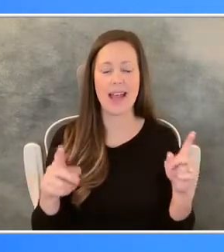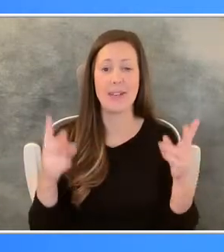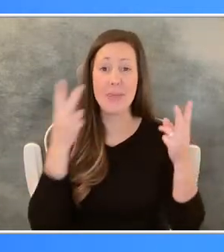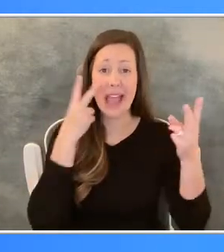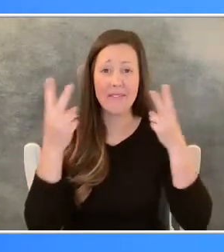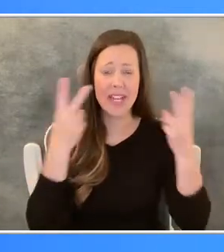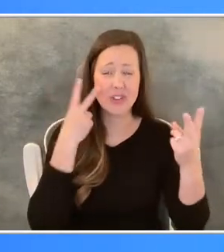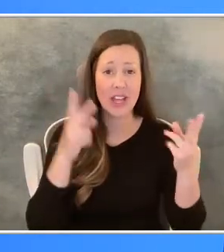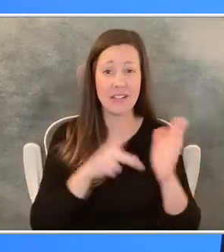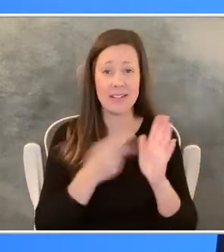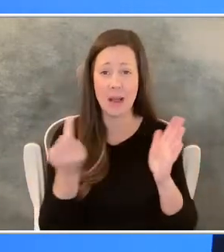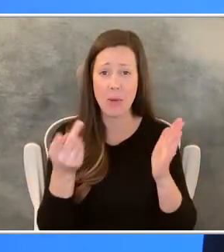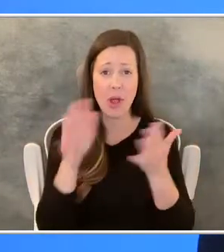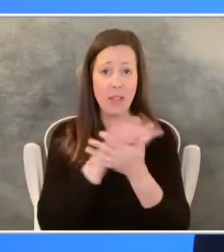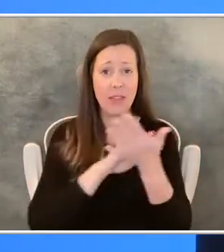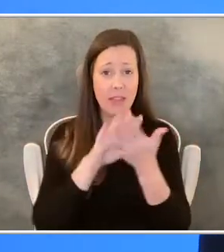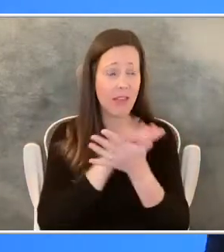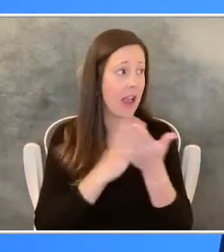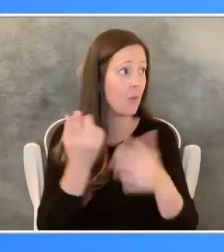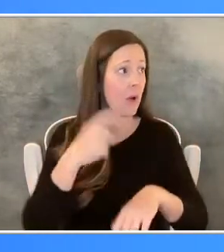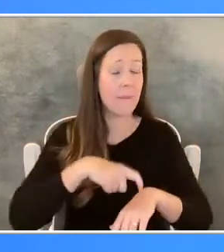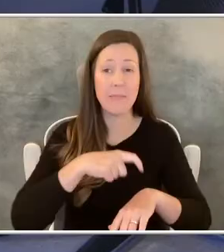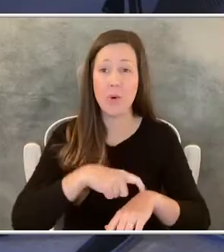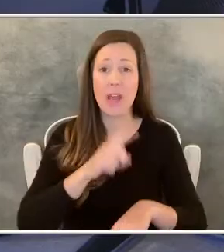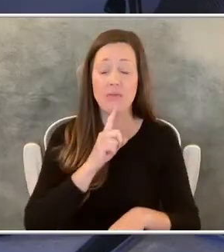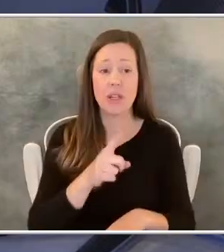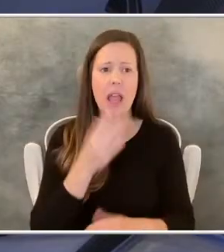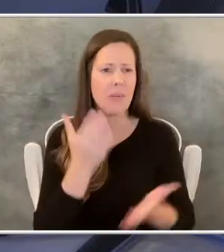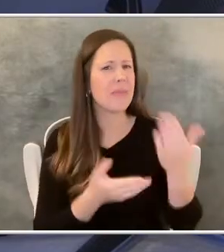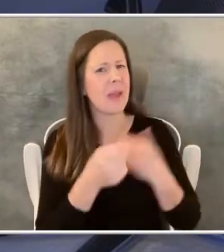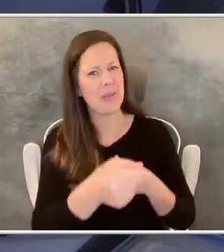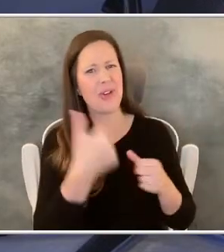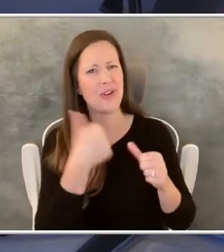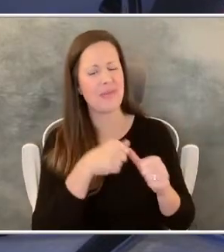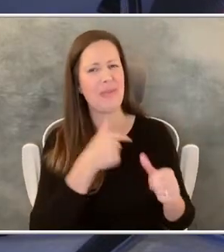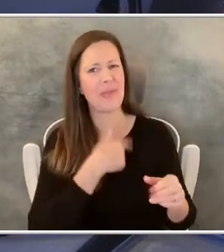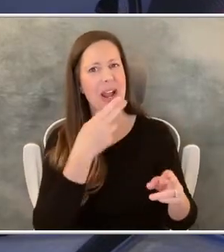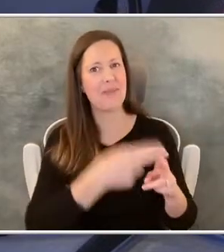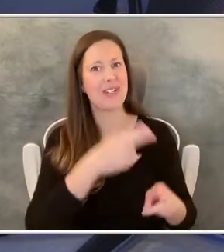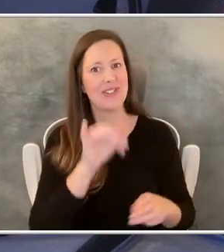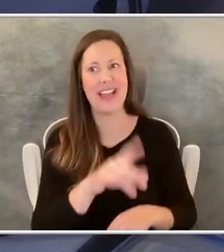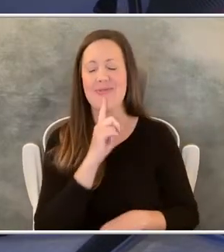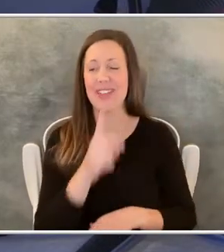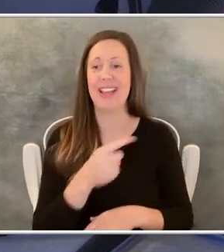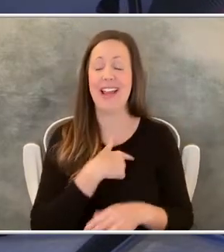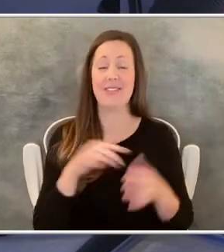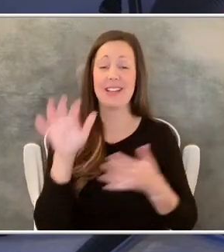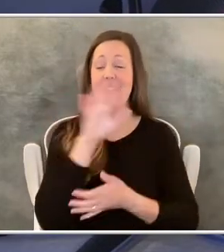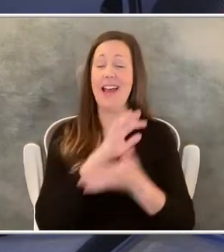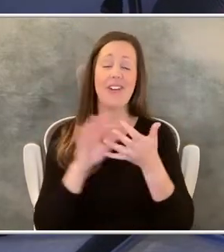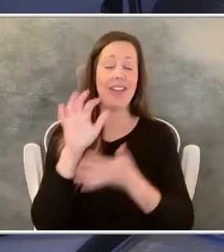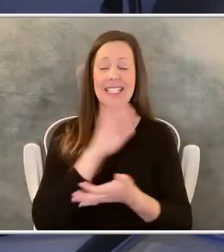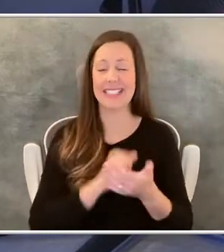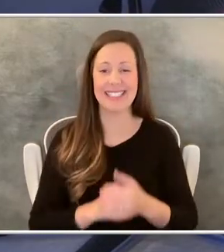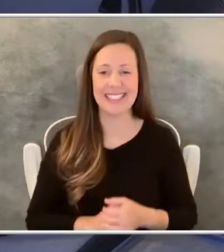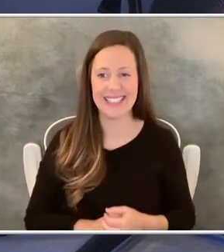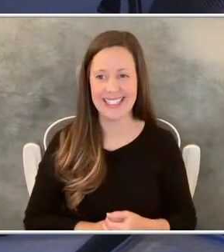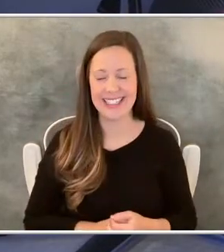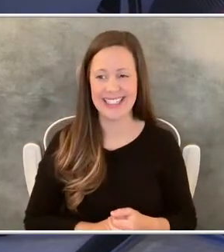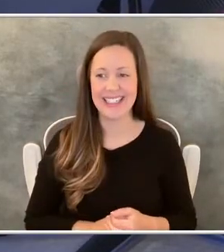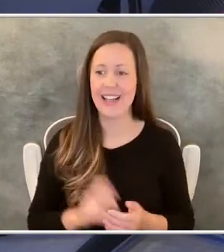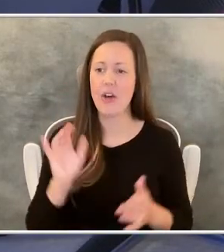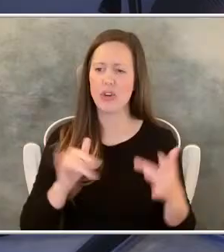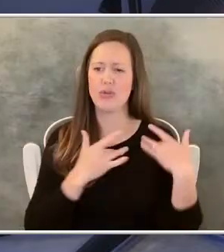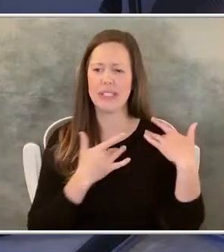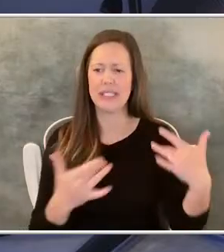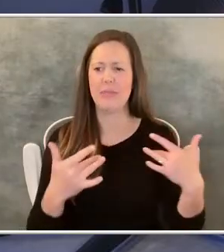point. Yeah. Well, you might remember better what I had, because I was kind of out of it some of that time. Are those some typical